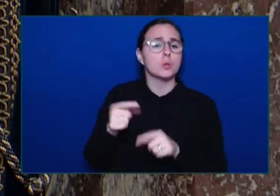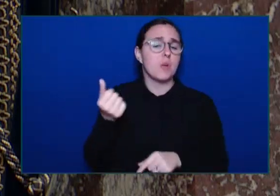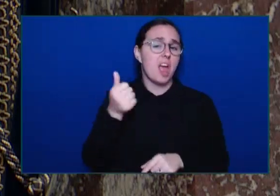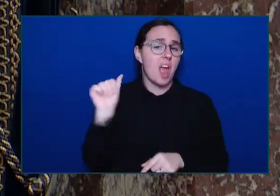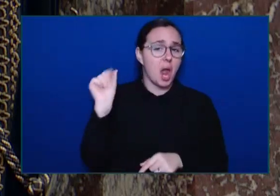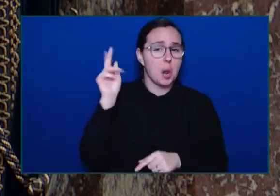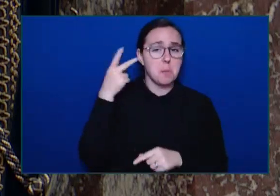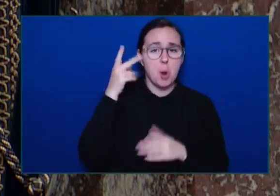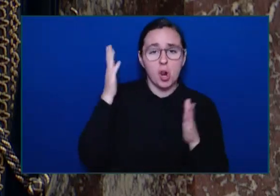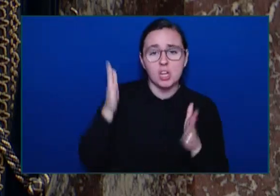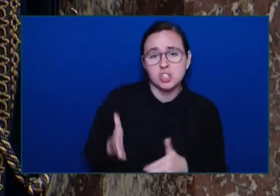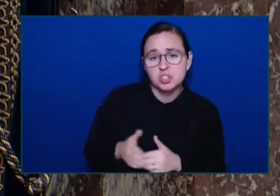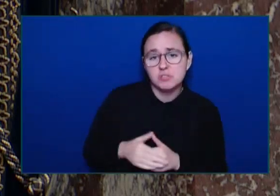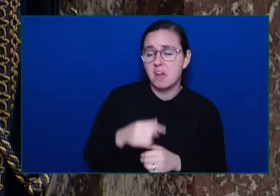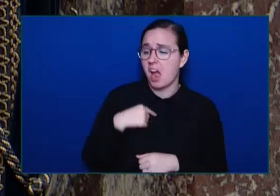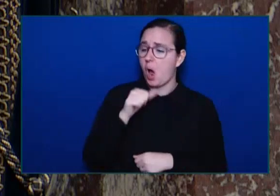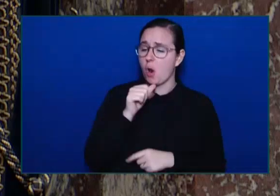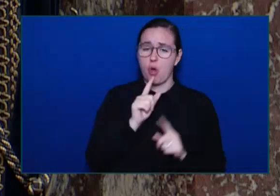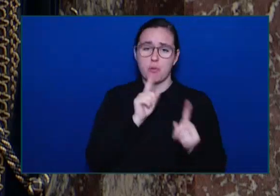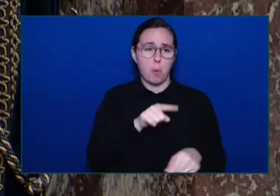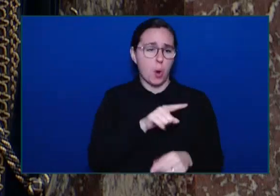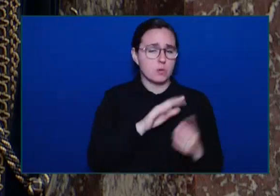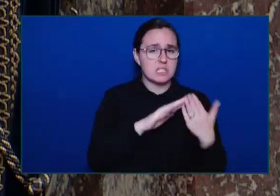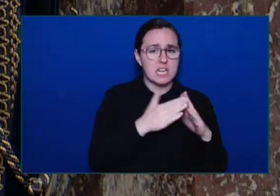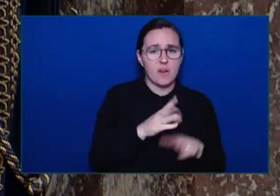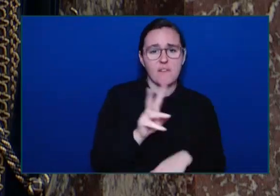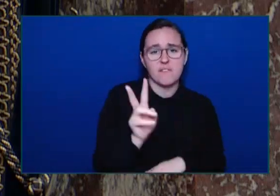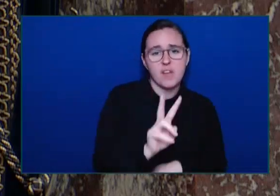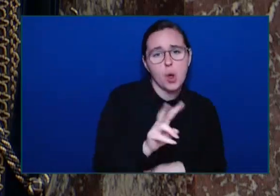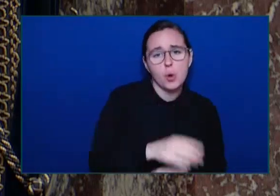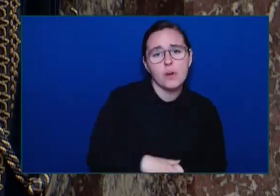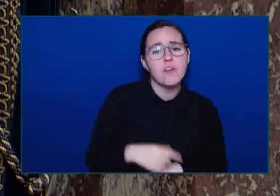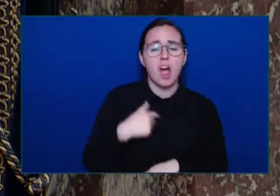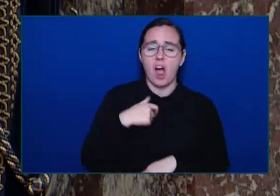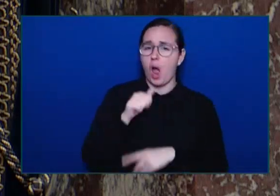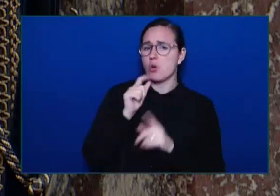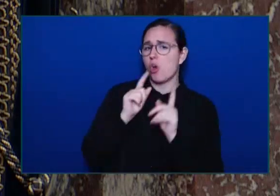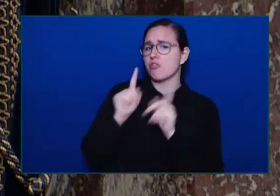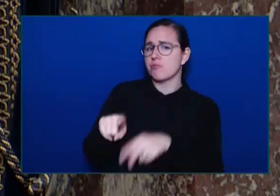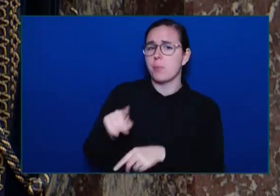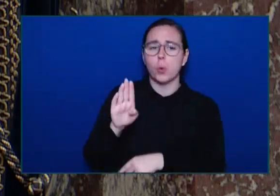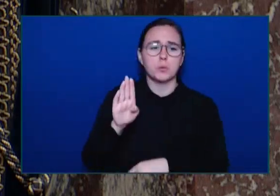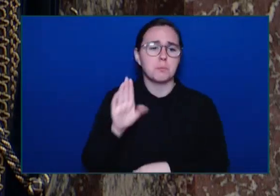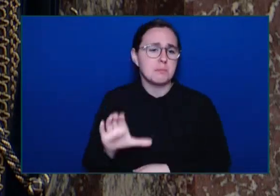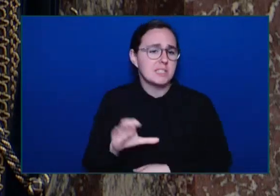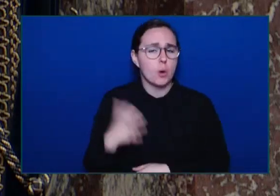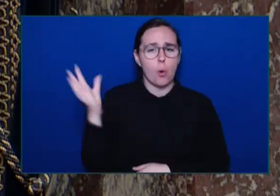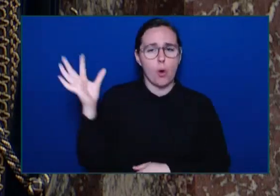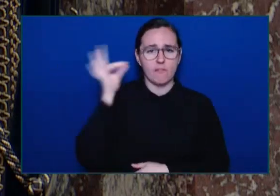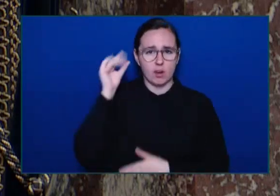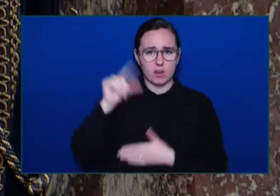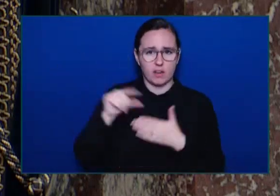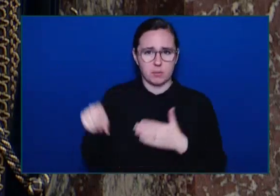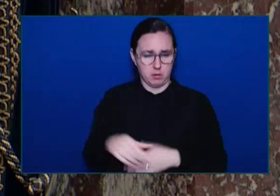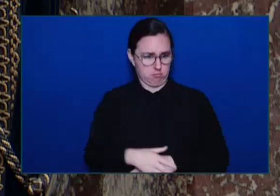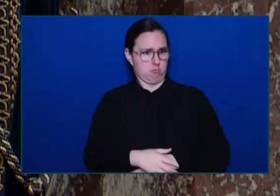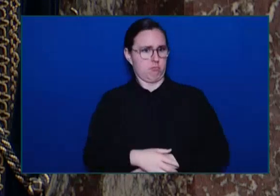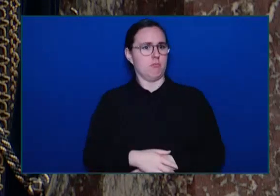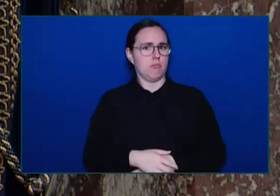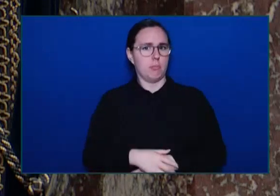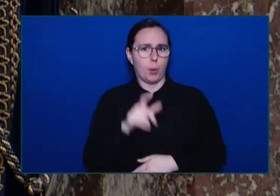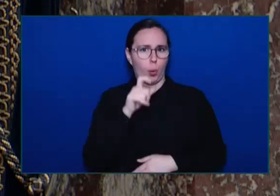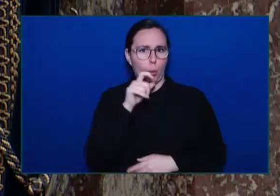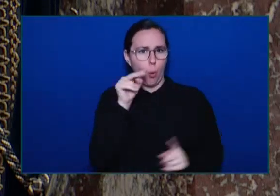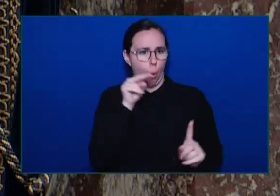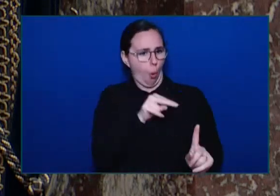of BC or the federal government, end quote. So, who are they accountable to? Police are meant to protect and